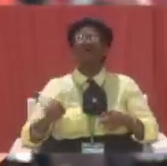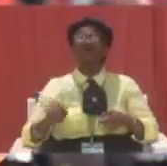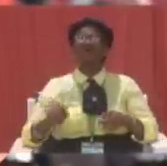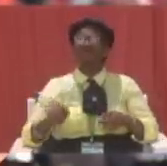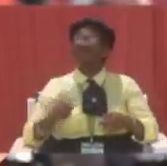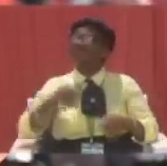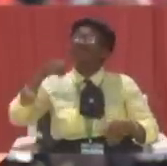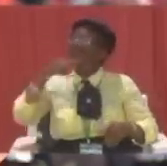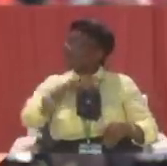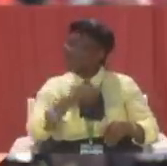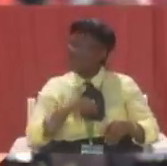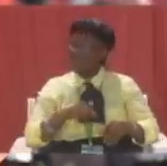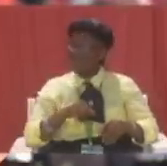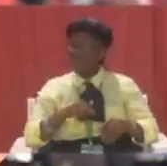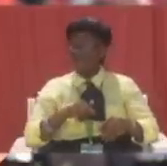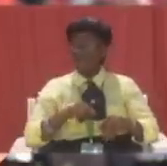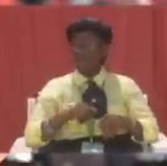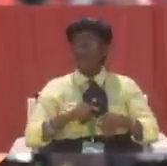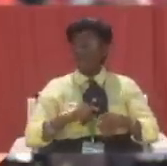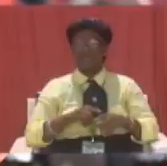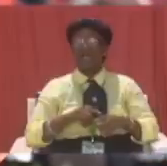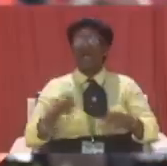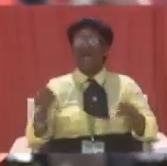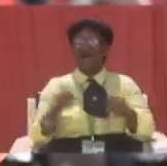As it was then, it is now.